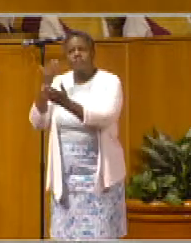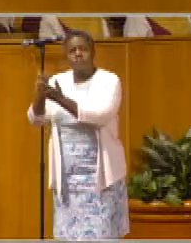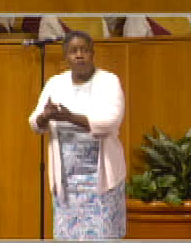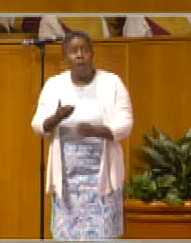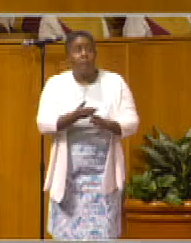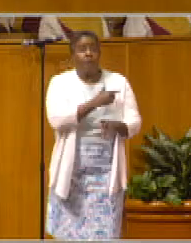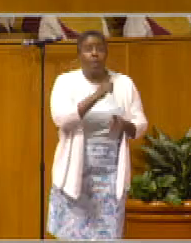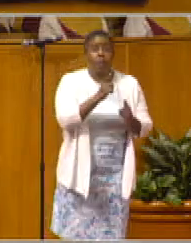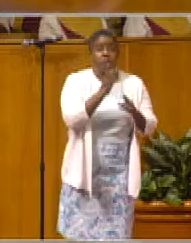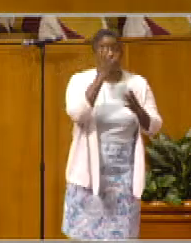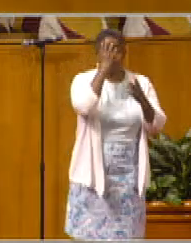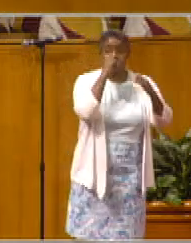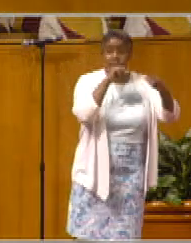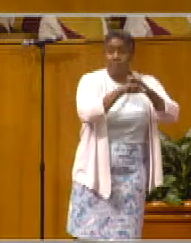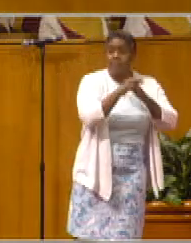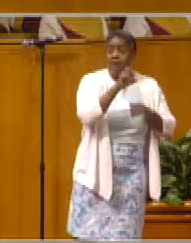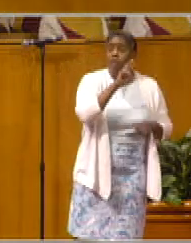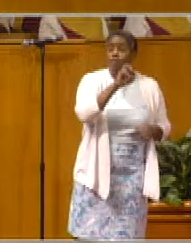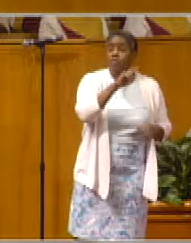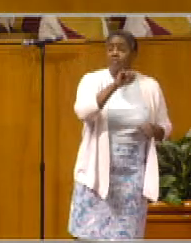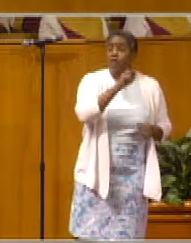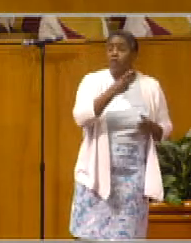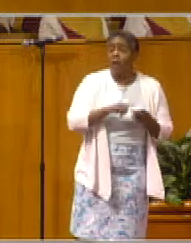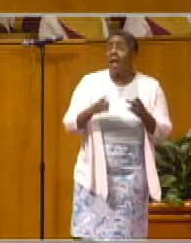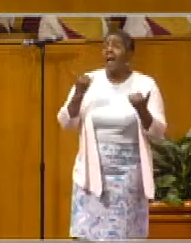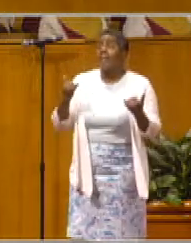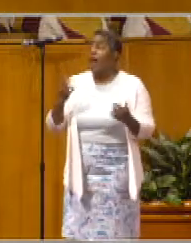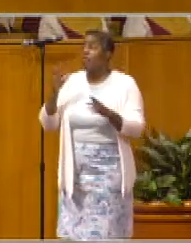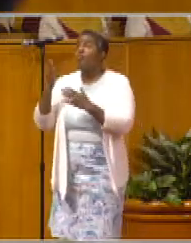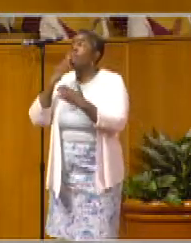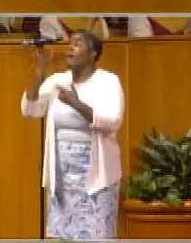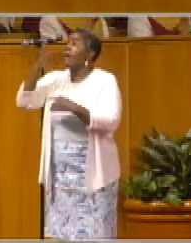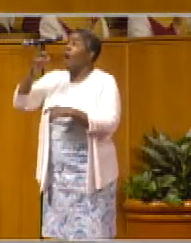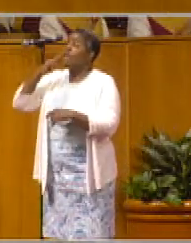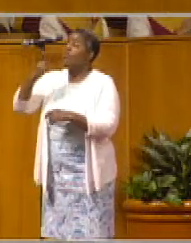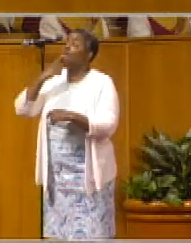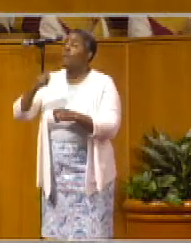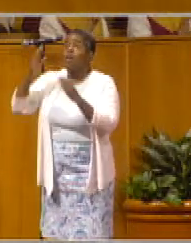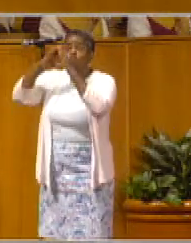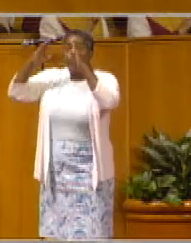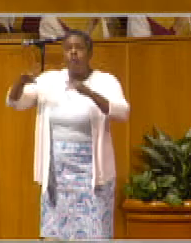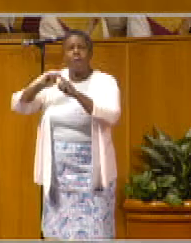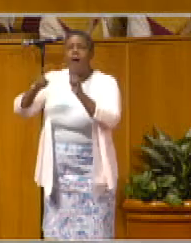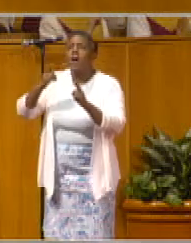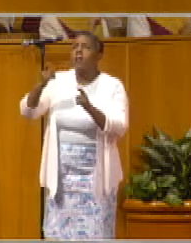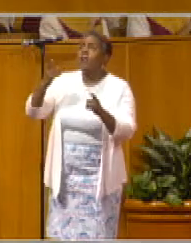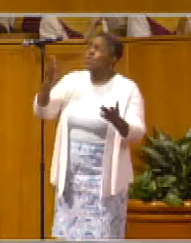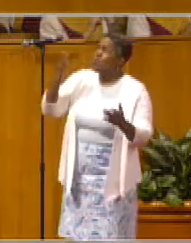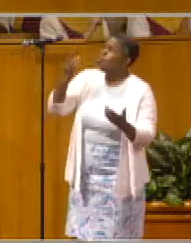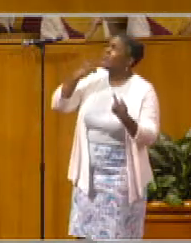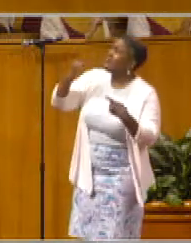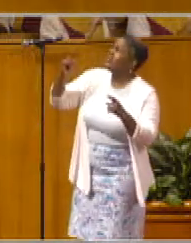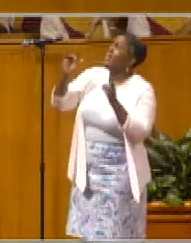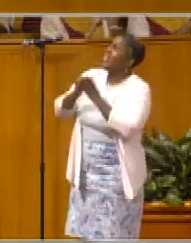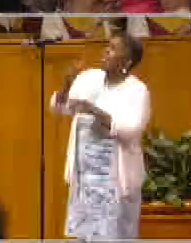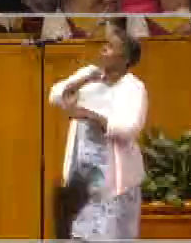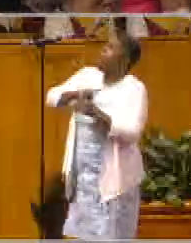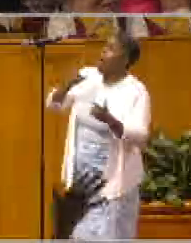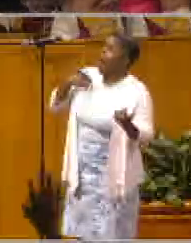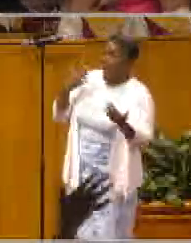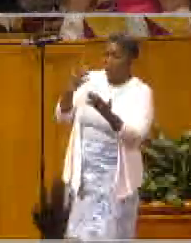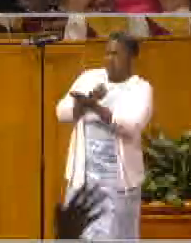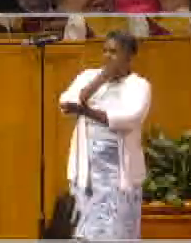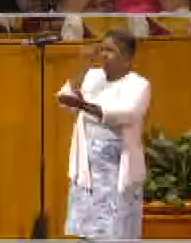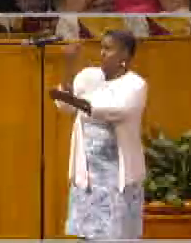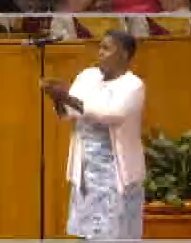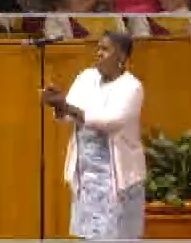in the Ritz-Carlton, and now you thank God for the red roof, but you're just blessed to the Lord that I made it on some little